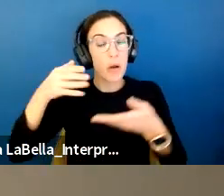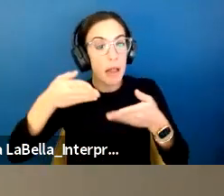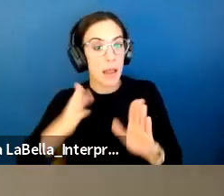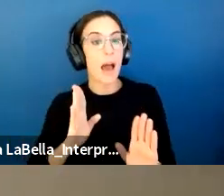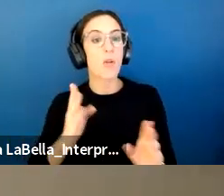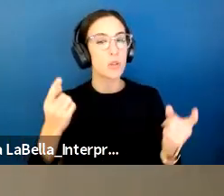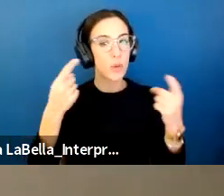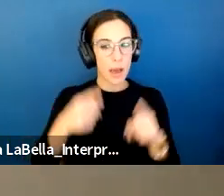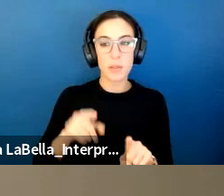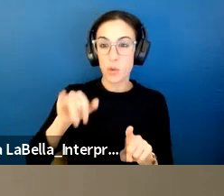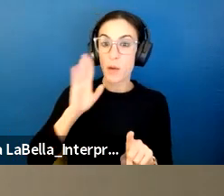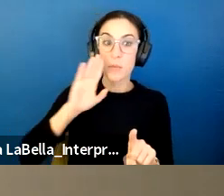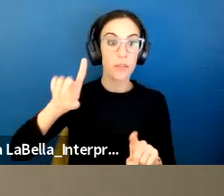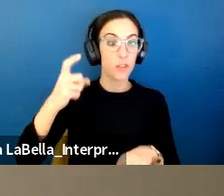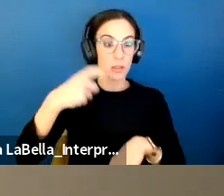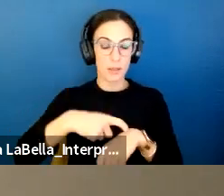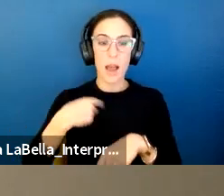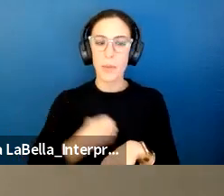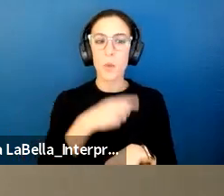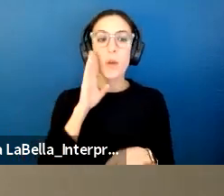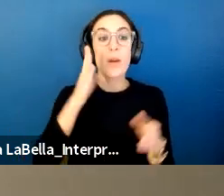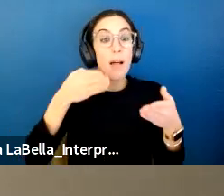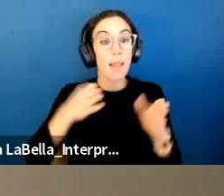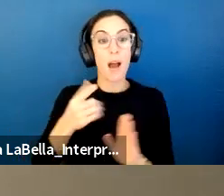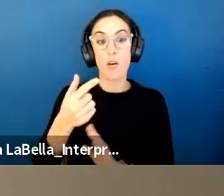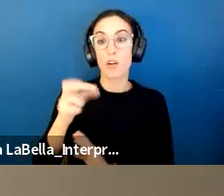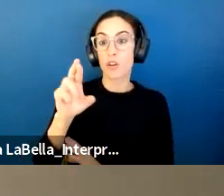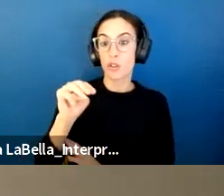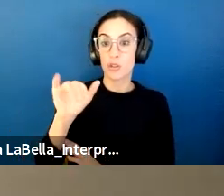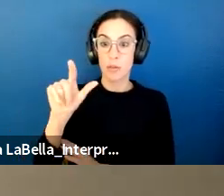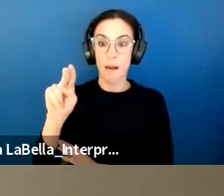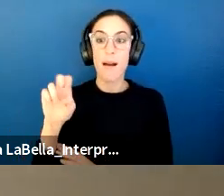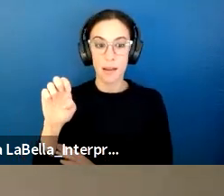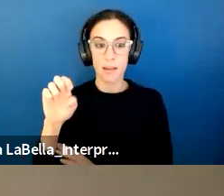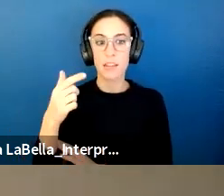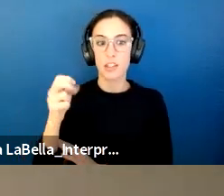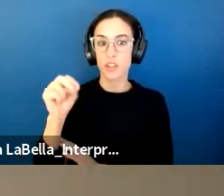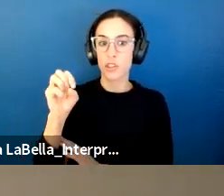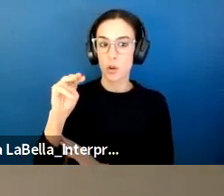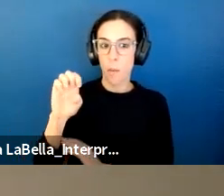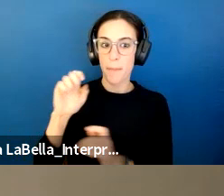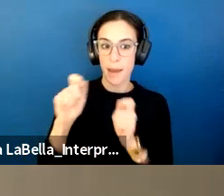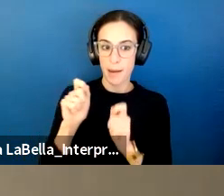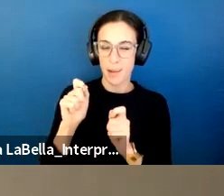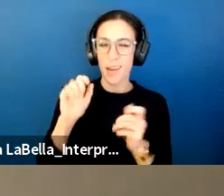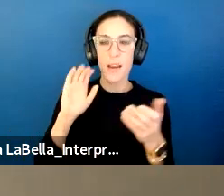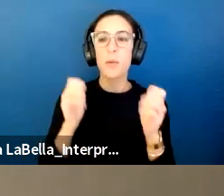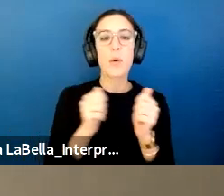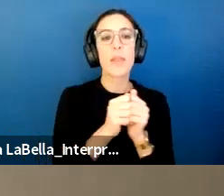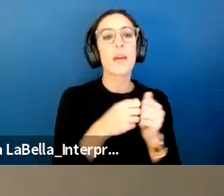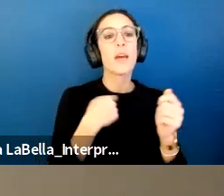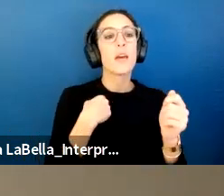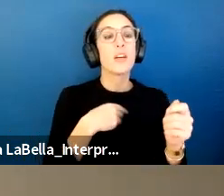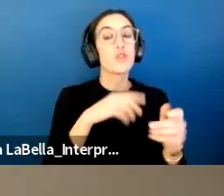that we would allow germline genome editing as opposed to treating diseases with somatic cell